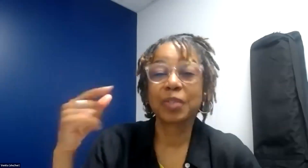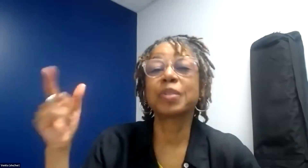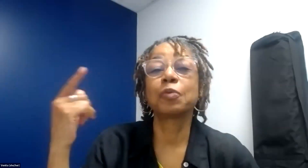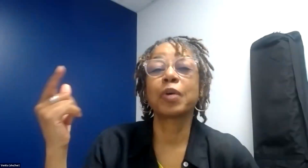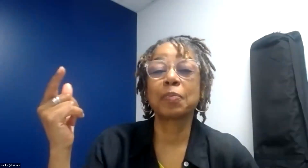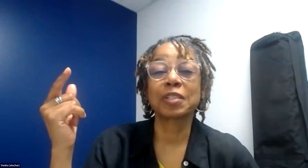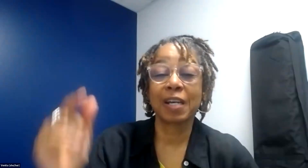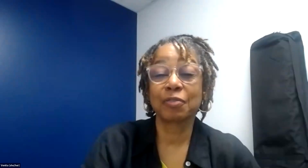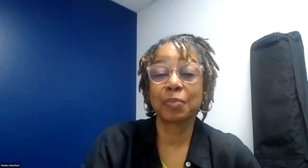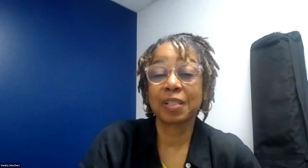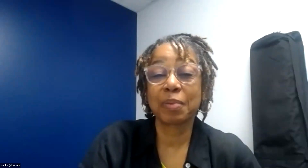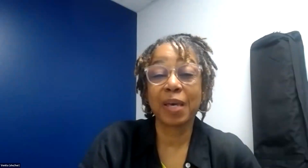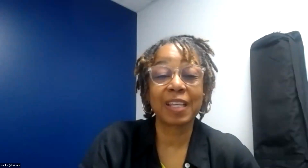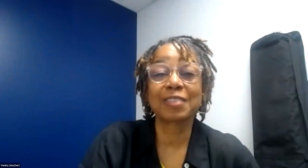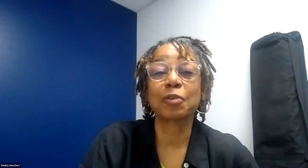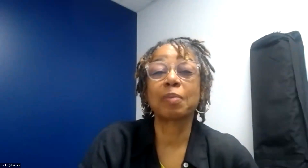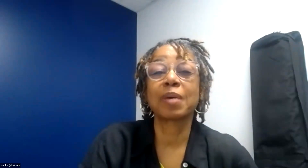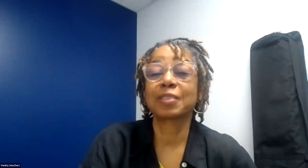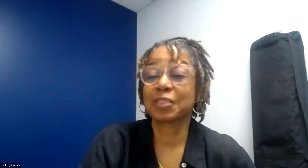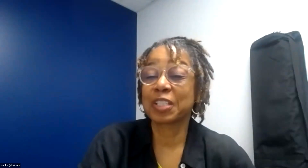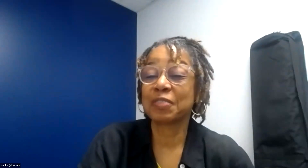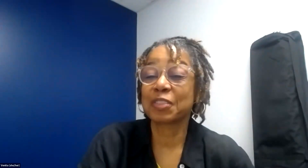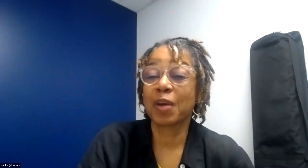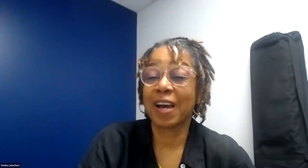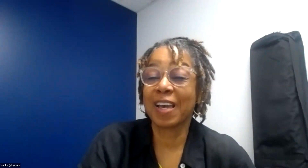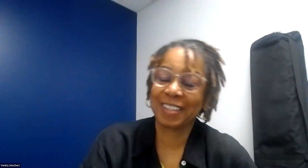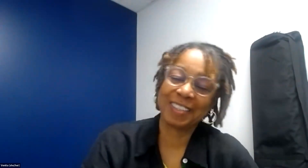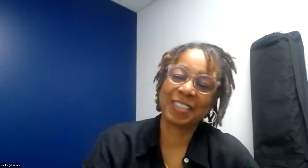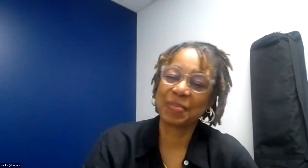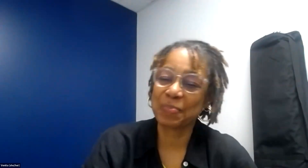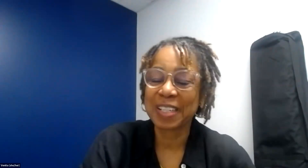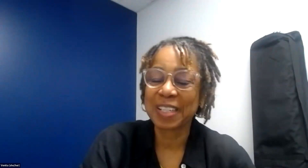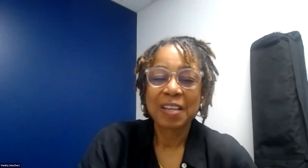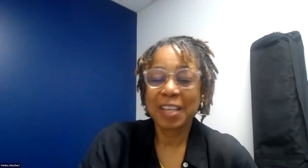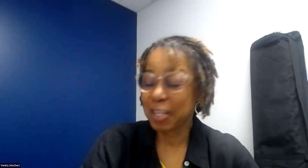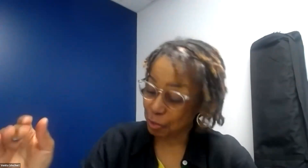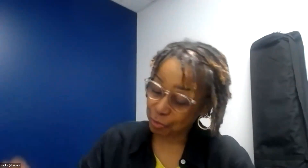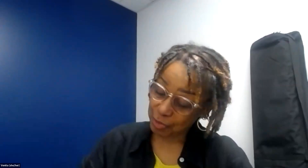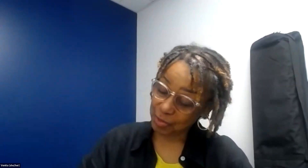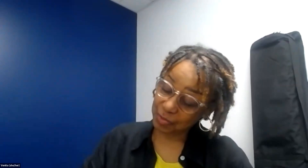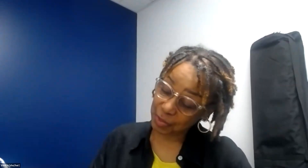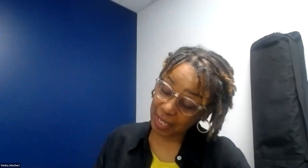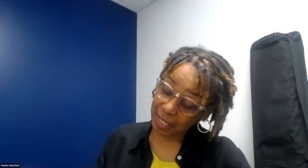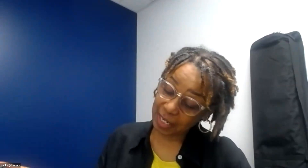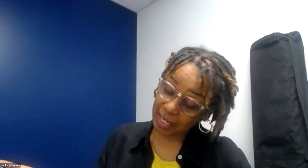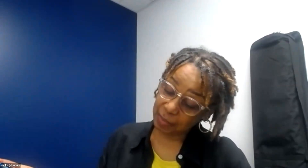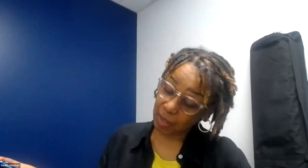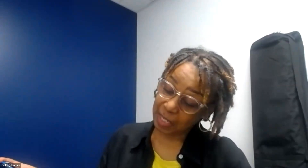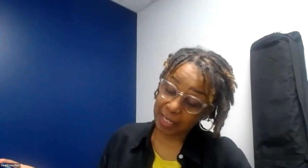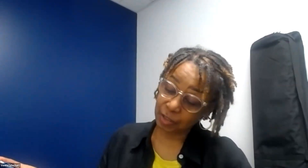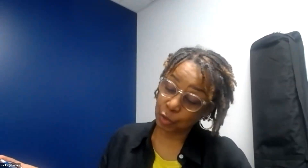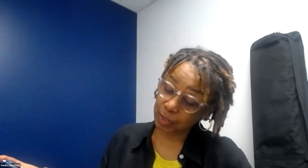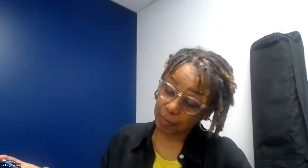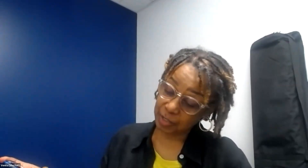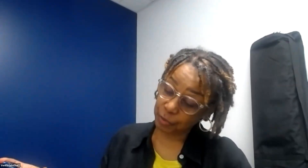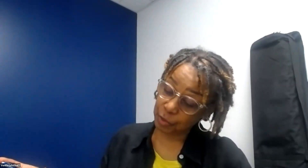Yeah, we need way more time for me to unpack that, so I'm not going to even try. But thank you for that. I